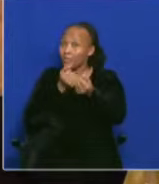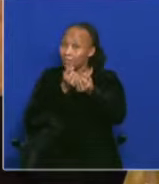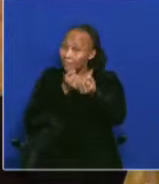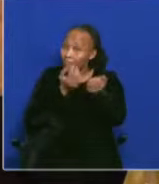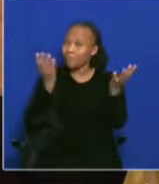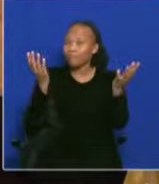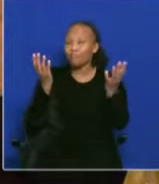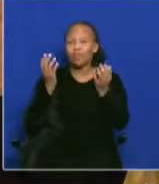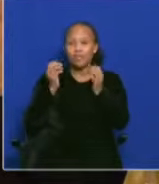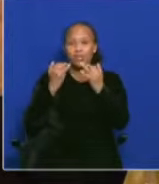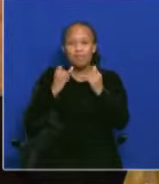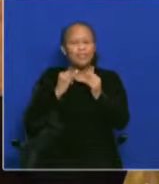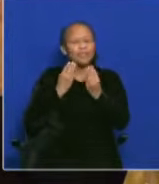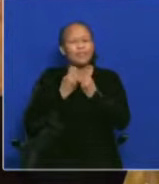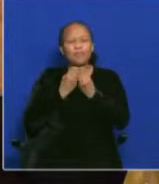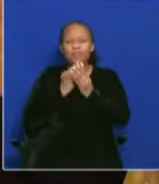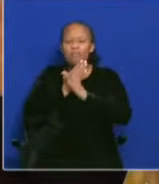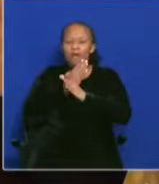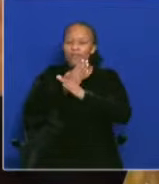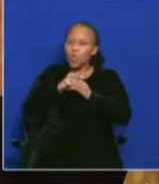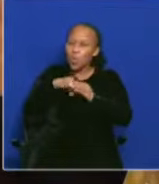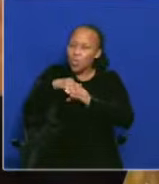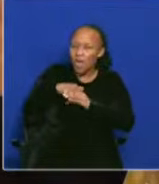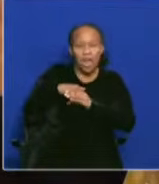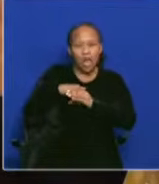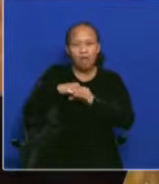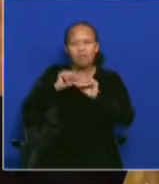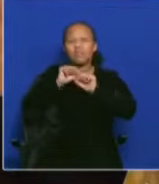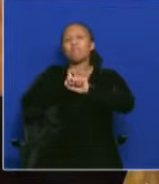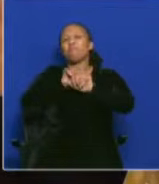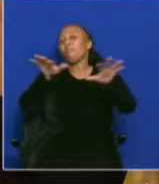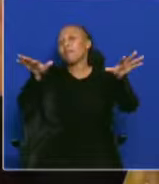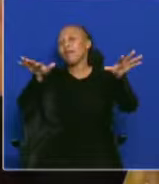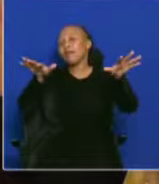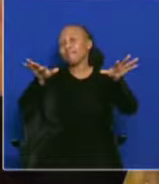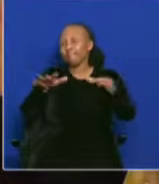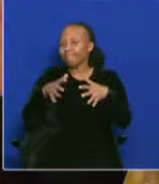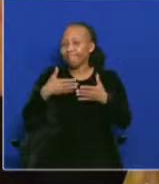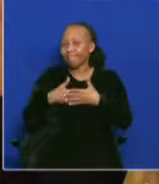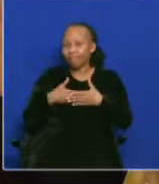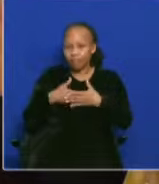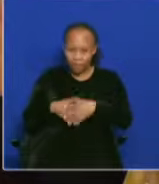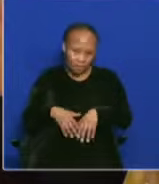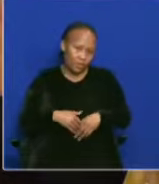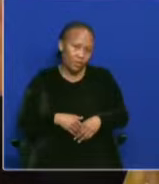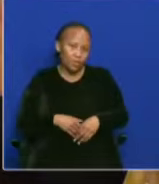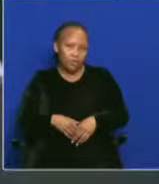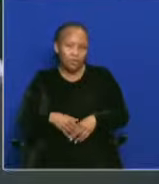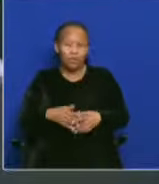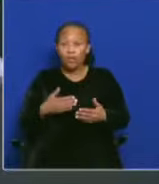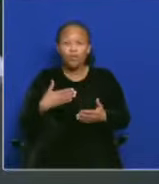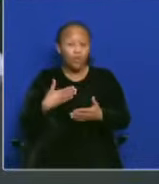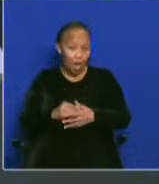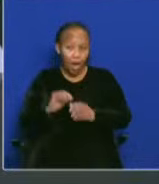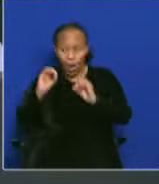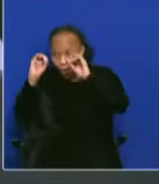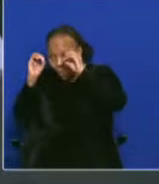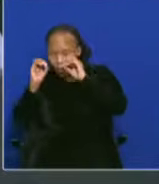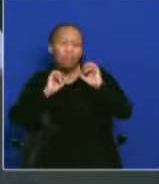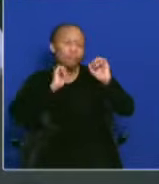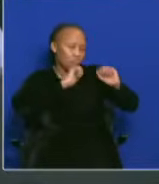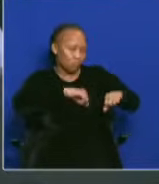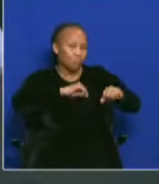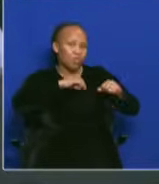or internal. It's something that's available publicly. And you can even Google it. I mean, you You'd can probably find it on Google. Google or on Yes. the Treasury's